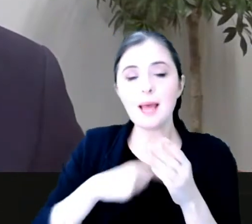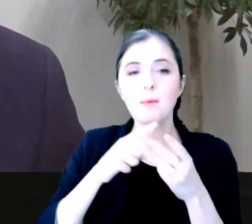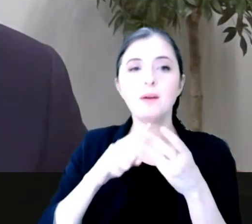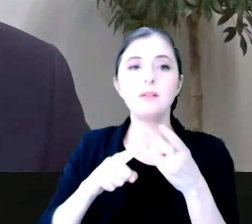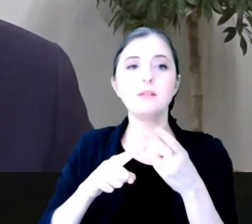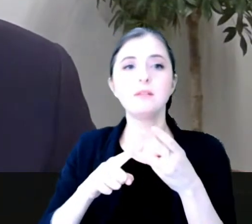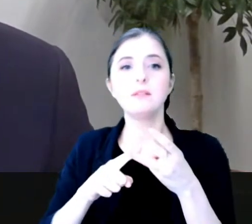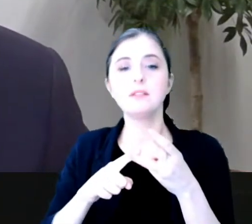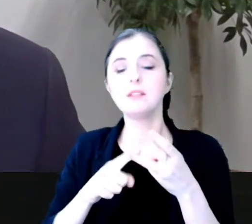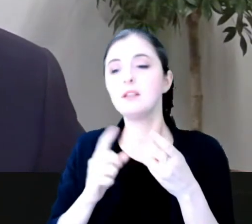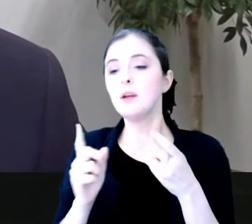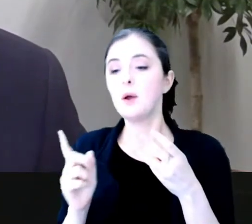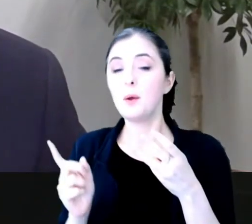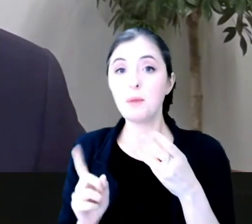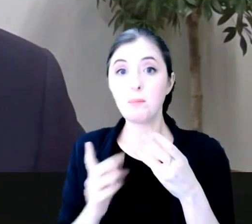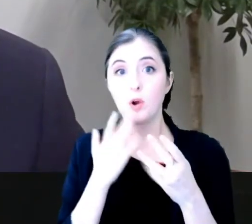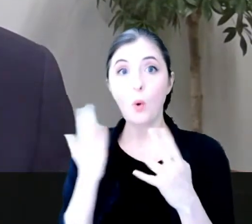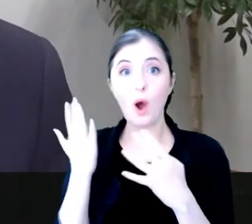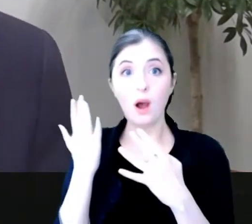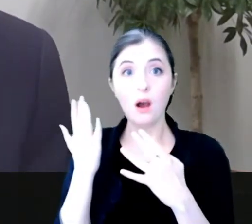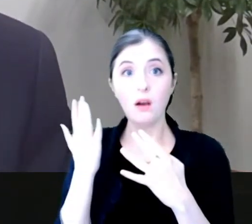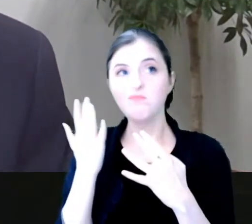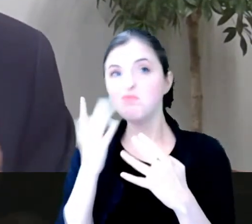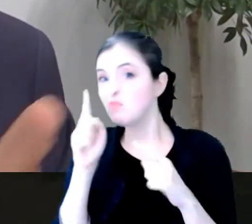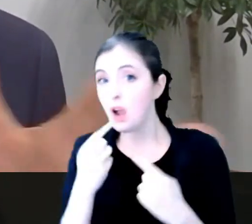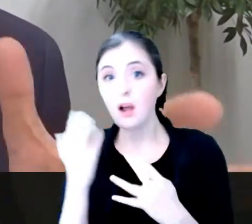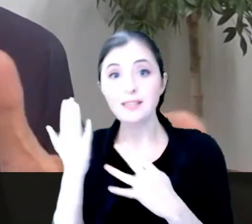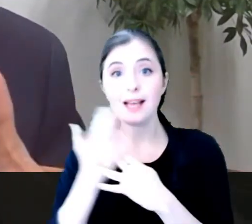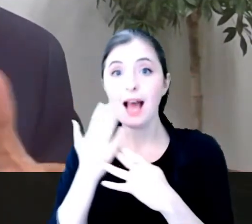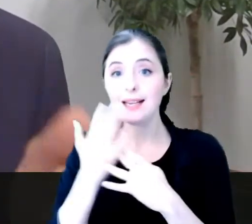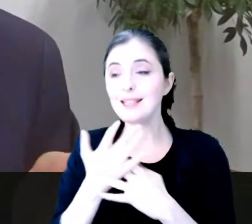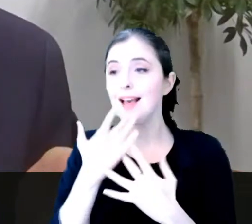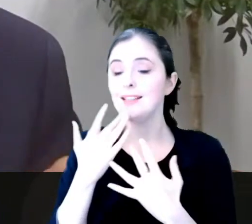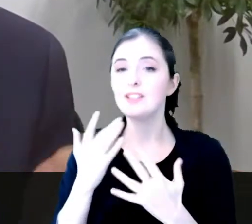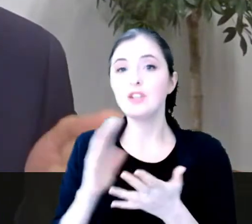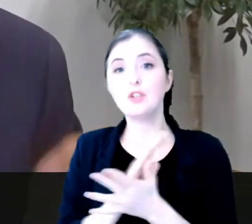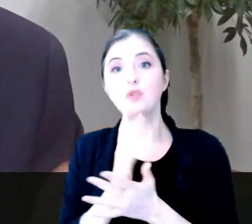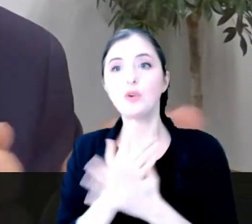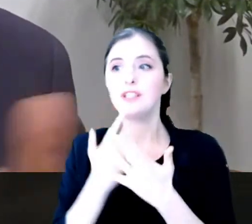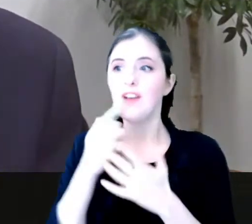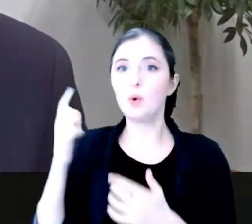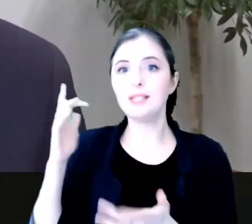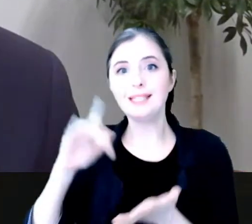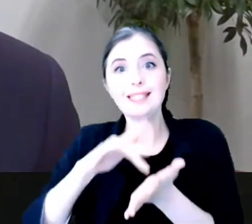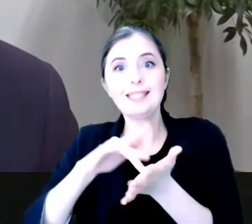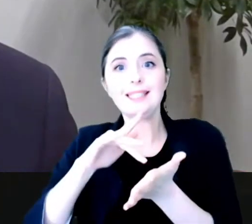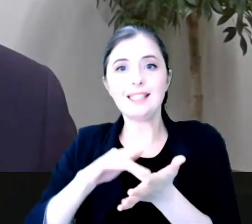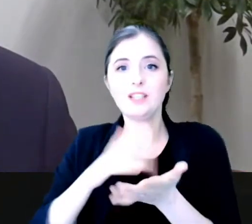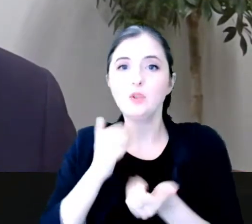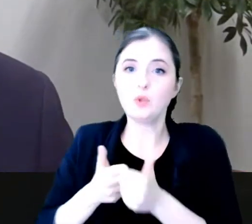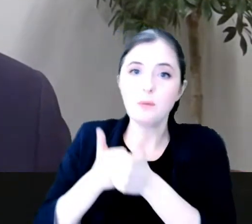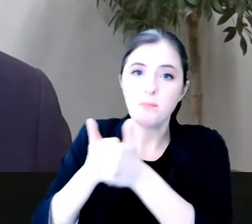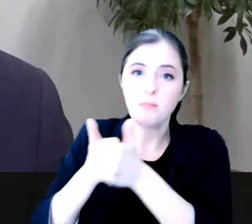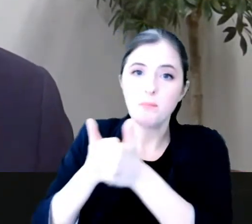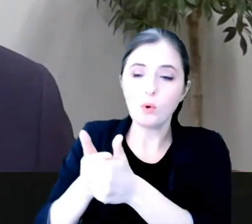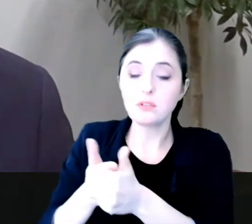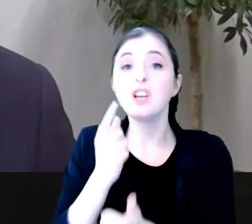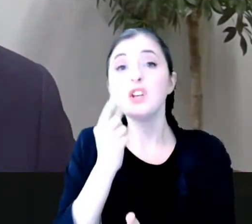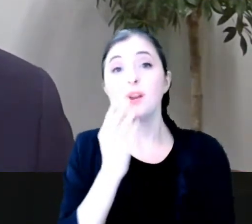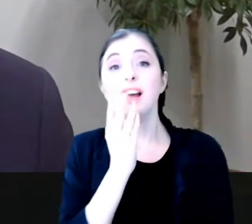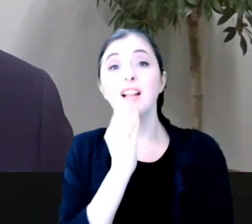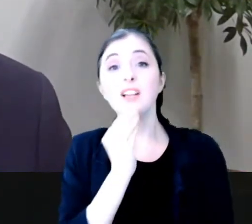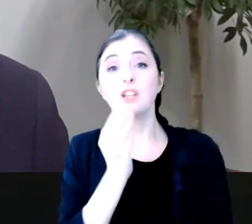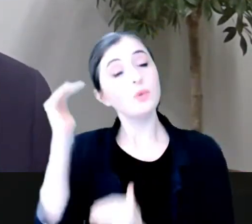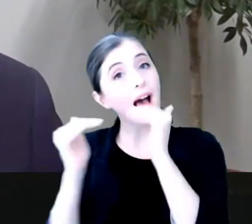accessing the joys of our city, is to give them a helping hand. And the way to do that is we're using adult education, giving free courses and